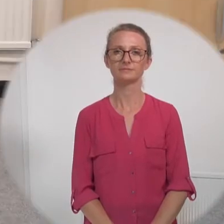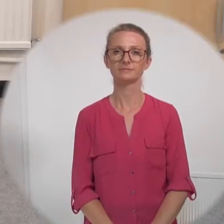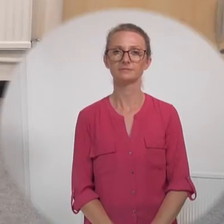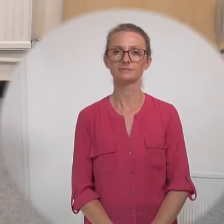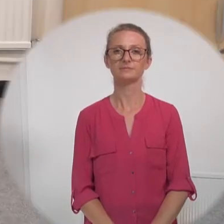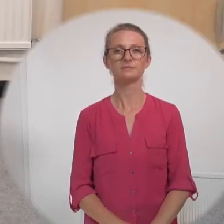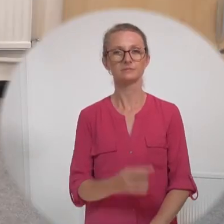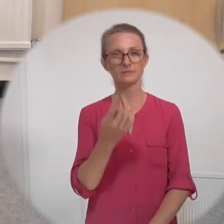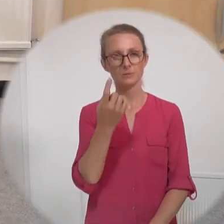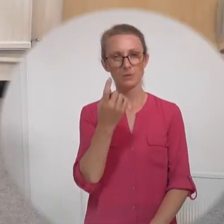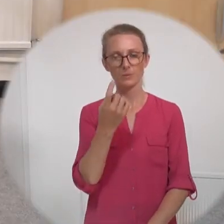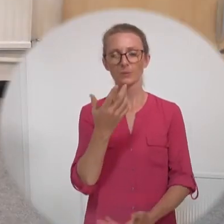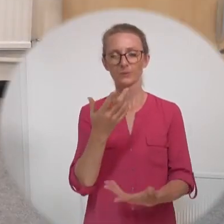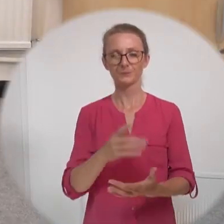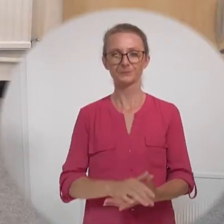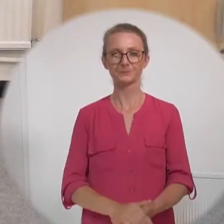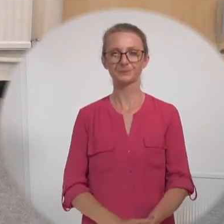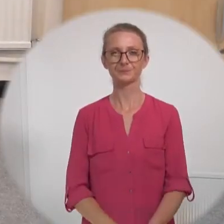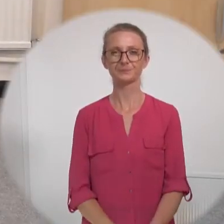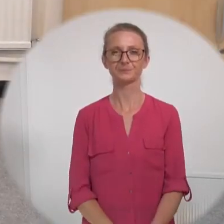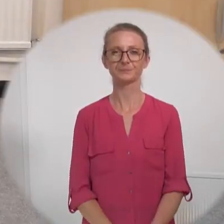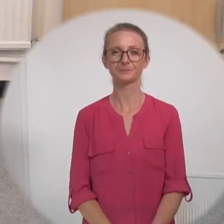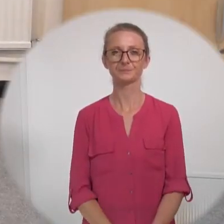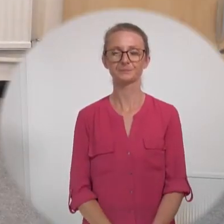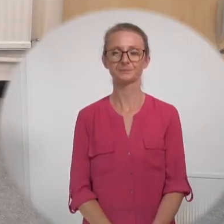One more time.